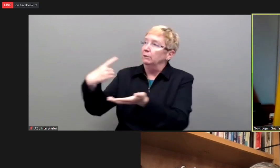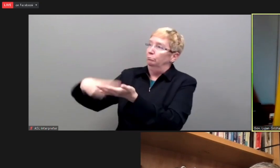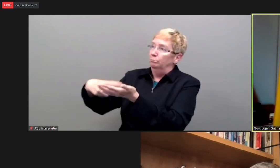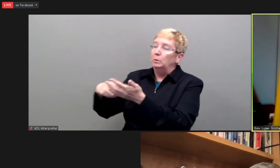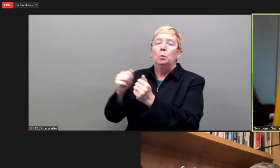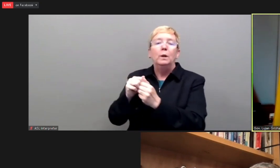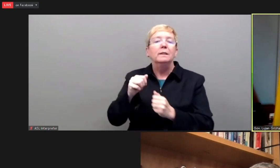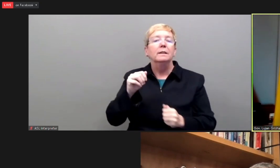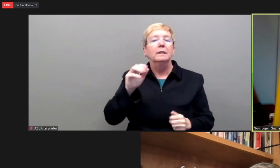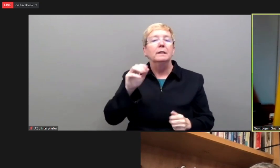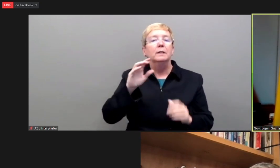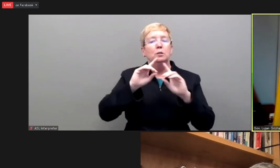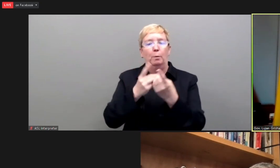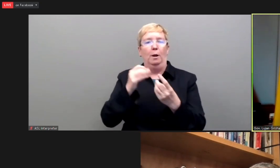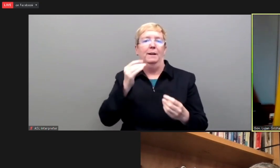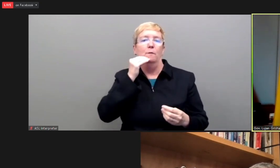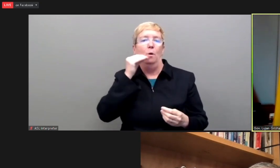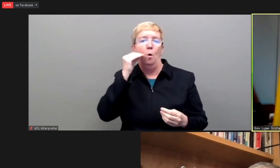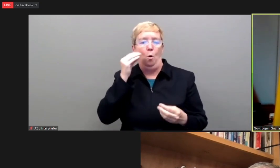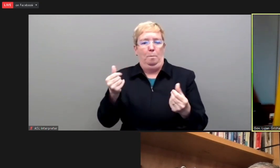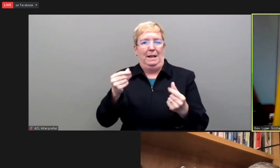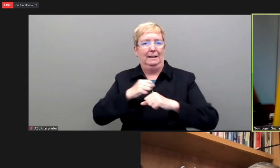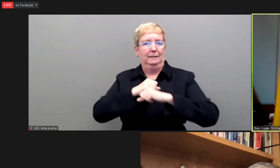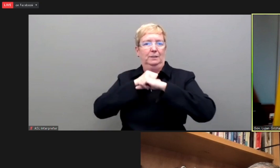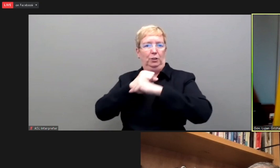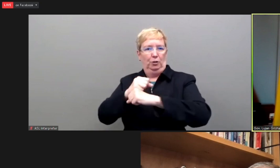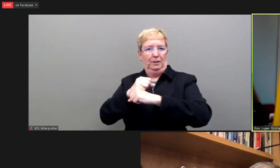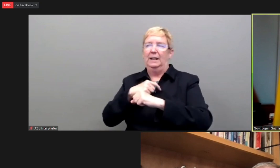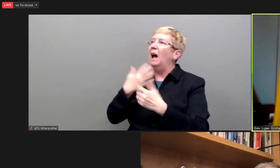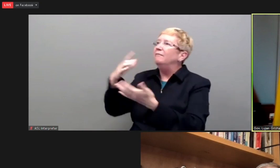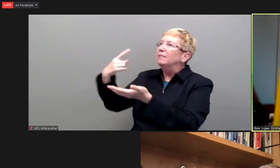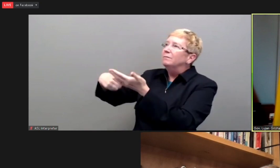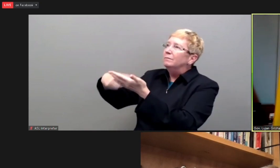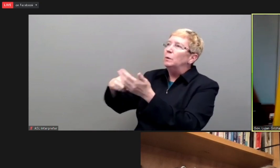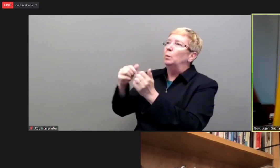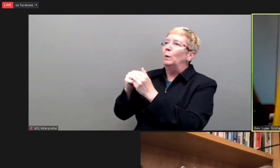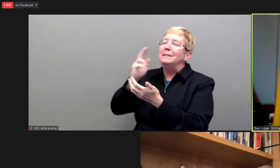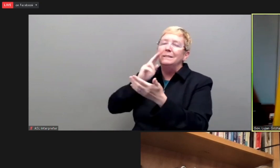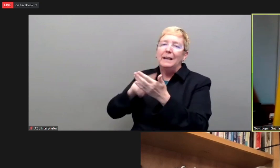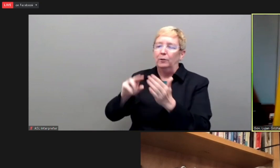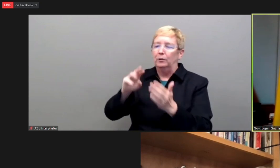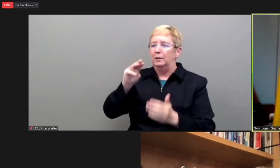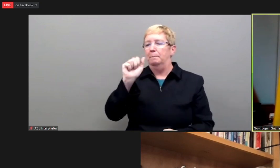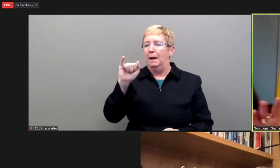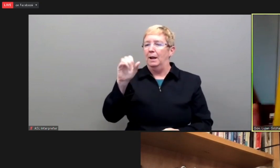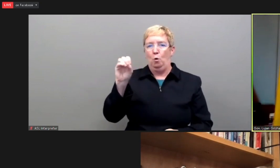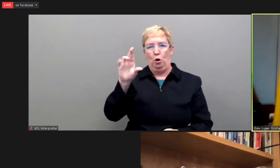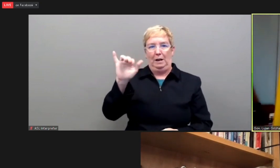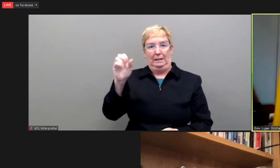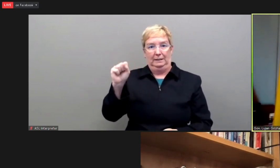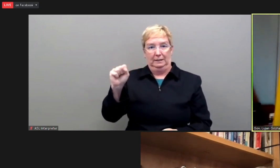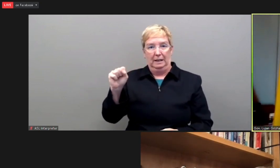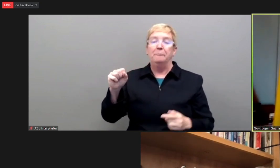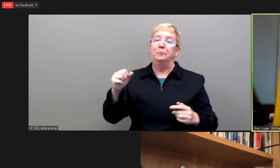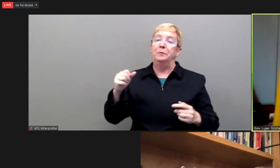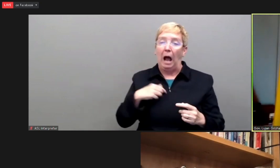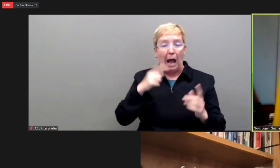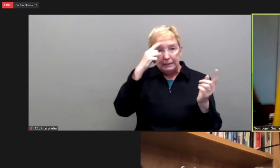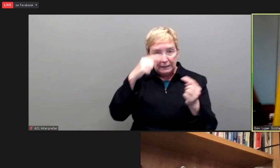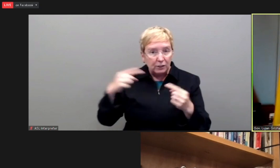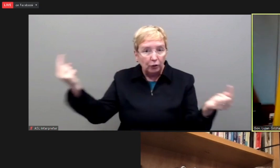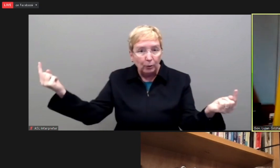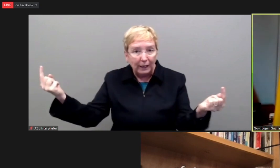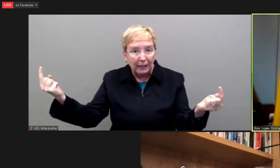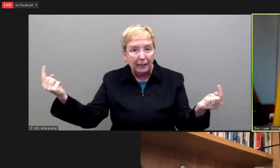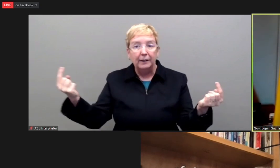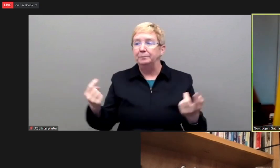personal conversations with Secretary Mayorkas, and while I disagree with the categorization that the spread of COVID is at